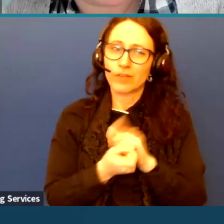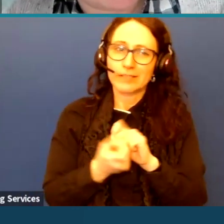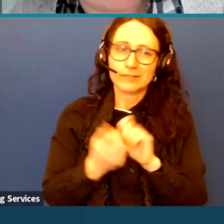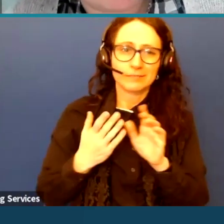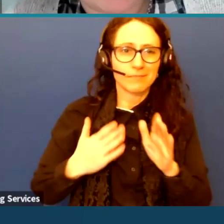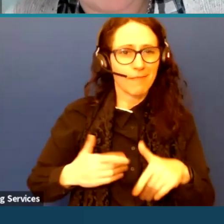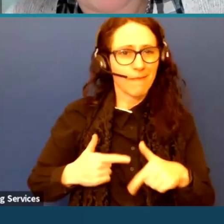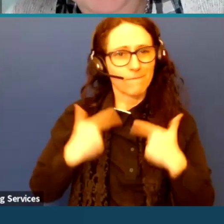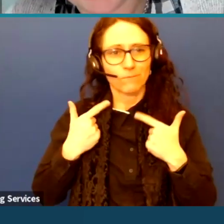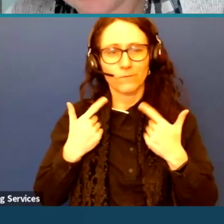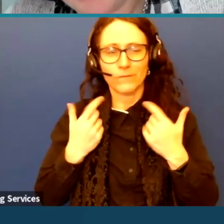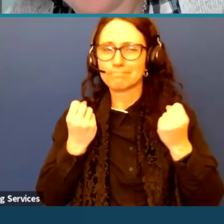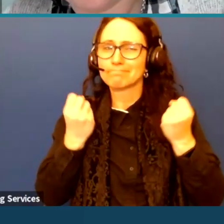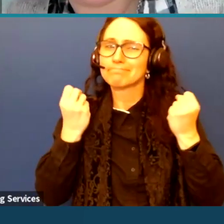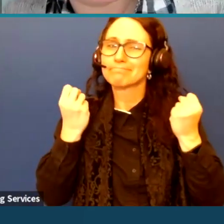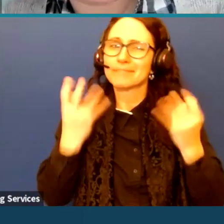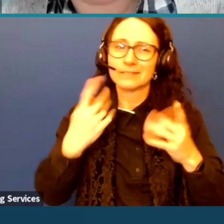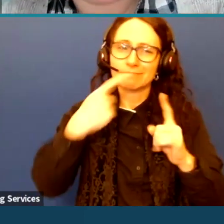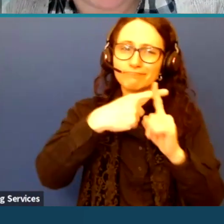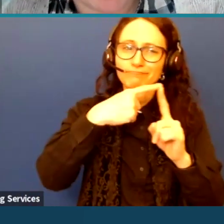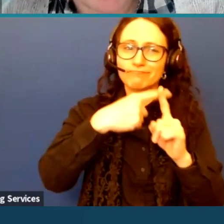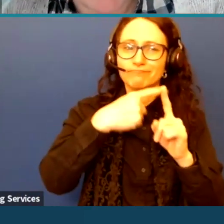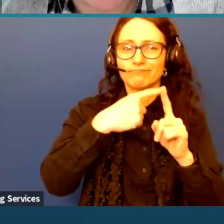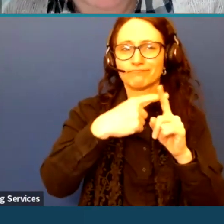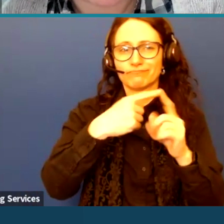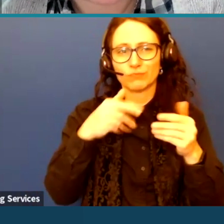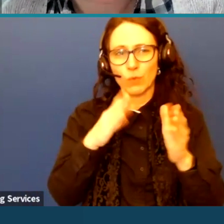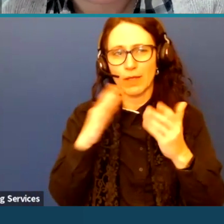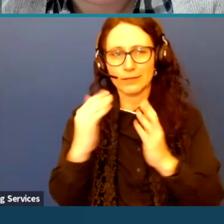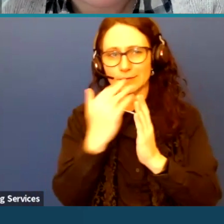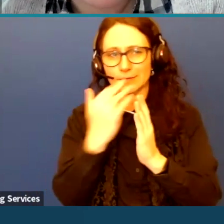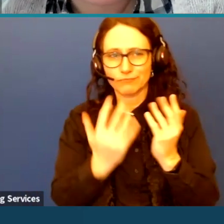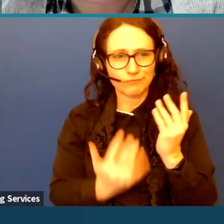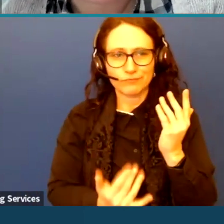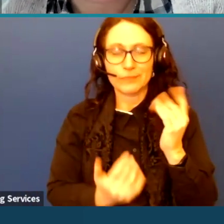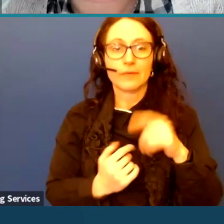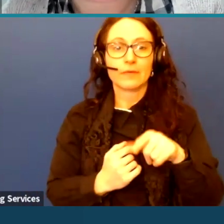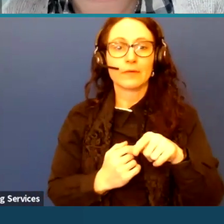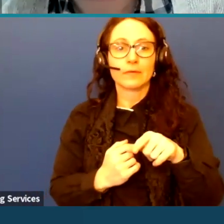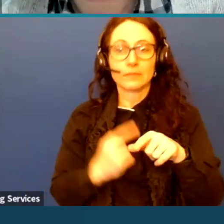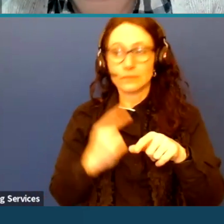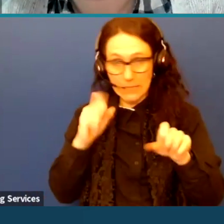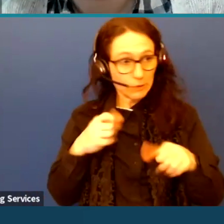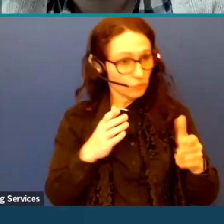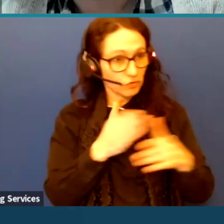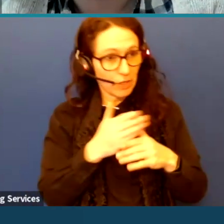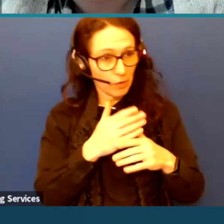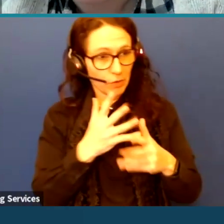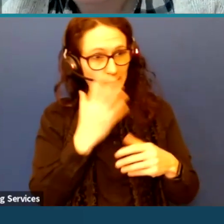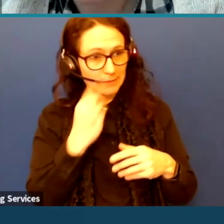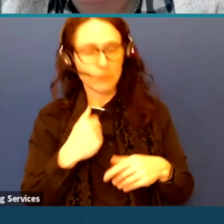to share maybe a bit about your relationship with your dog? So I had